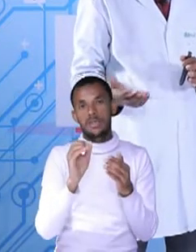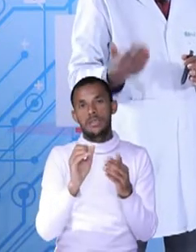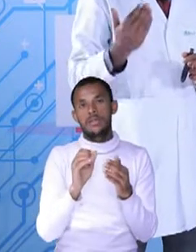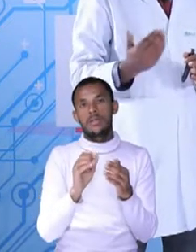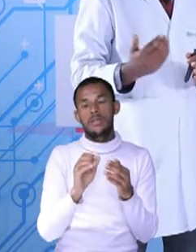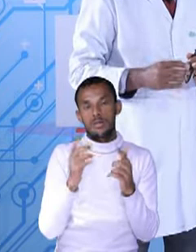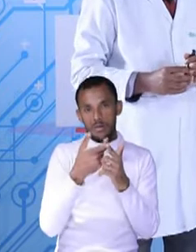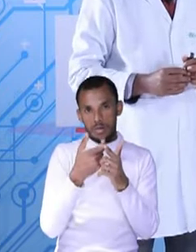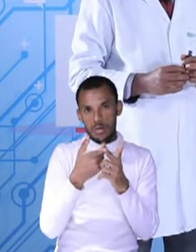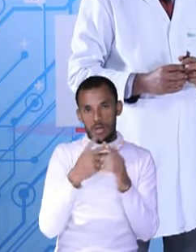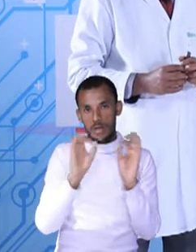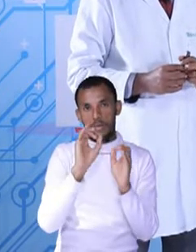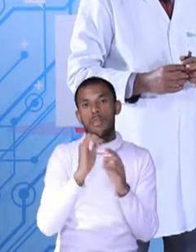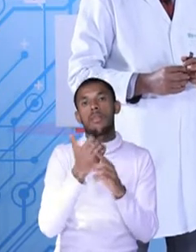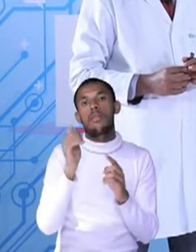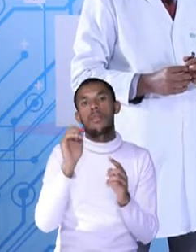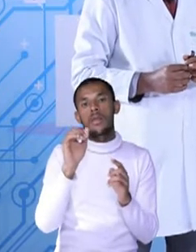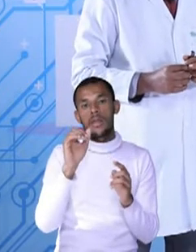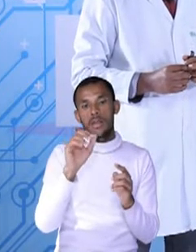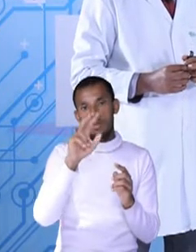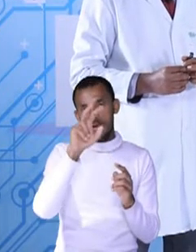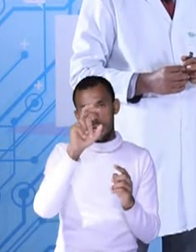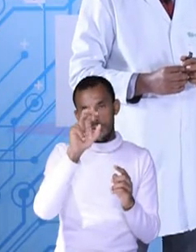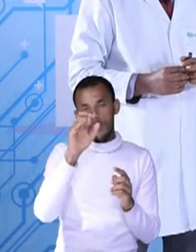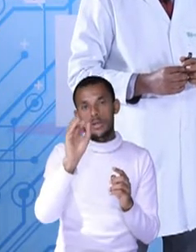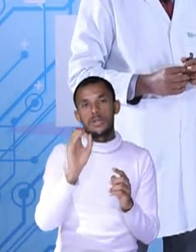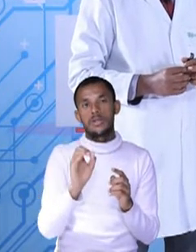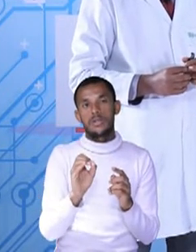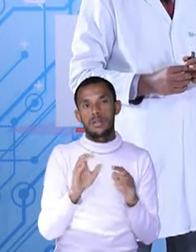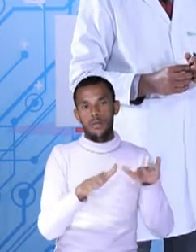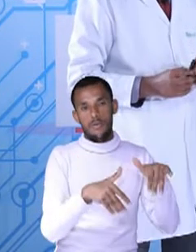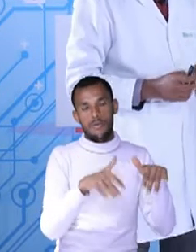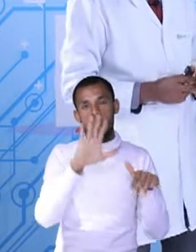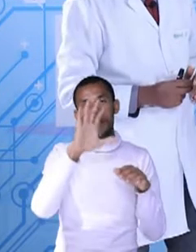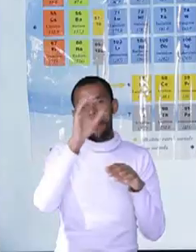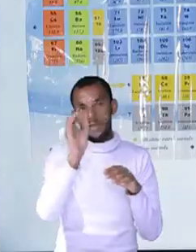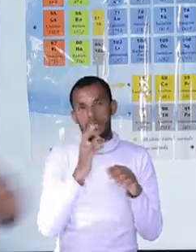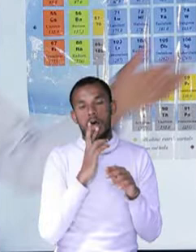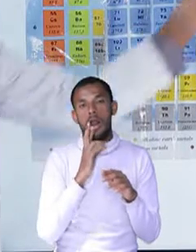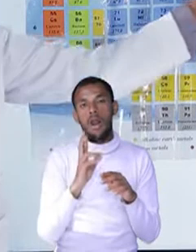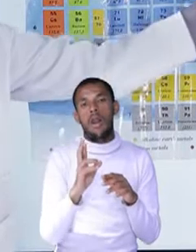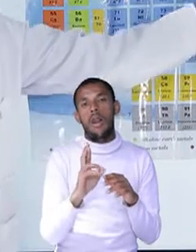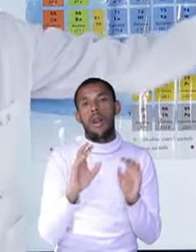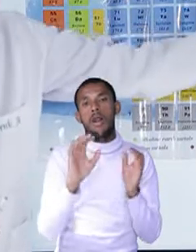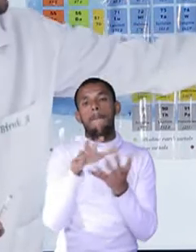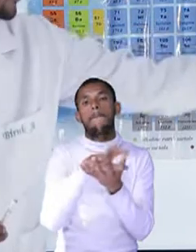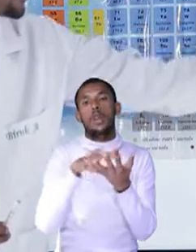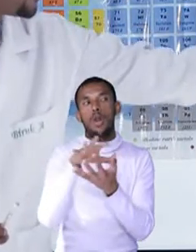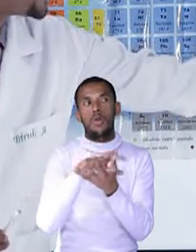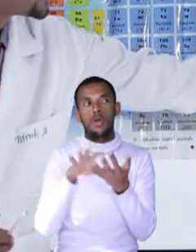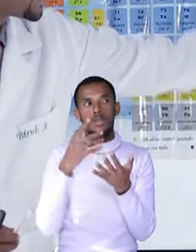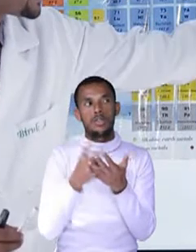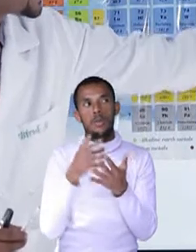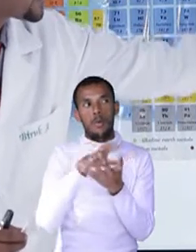70%. 2, non-metal, approximately 20%. The remaining 5% are metalloids. This is a